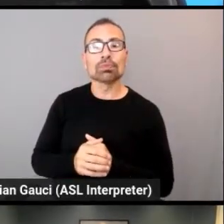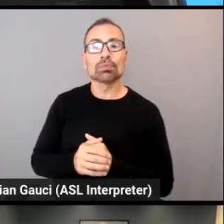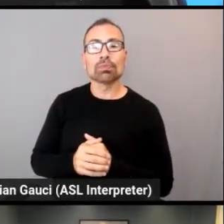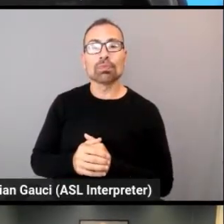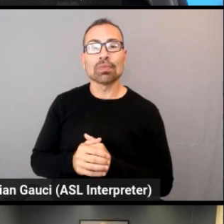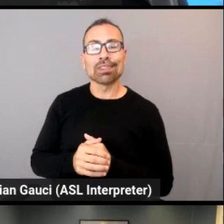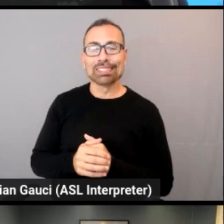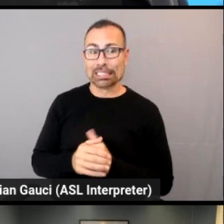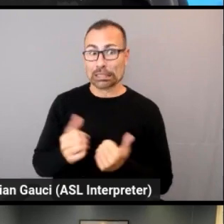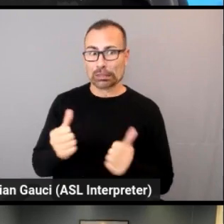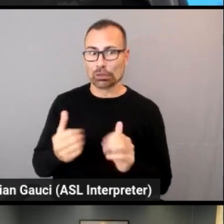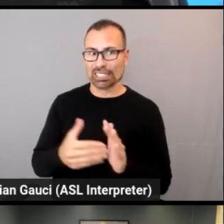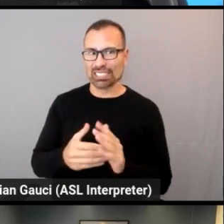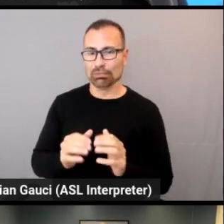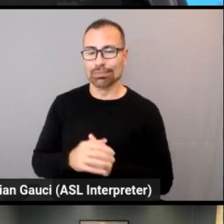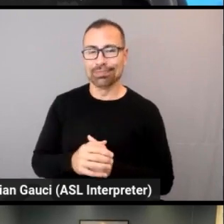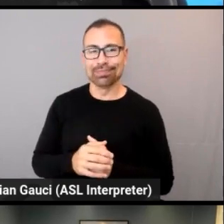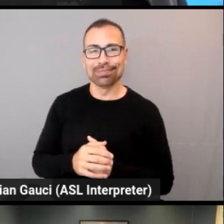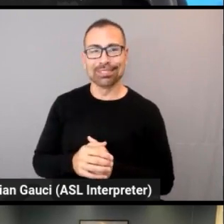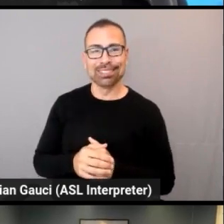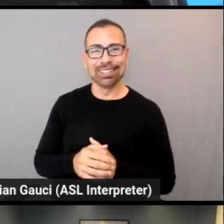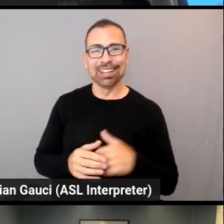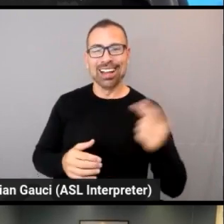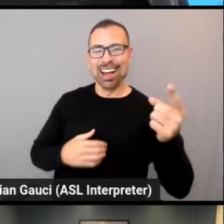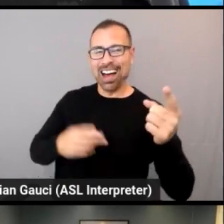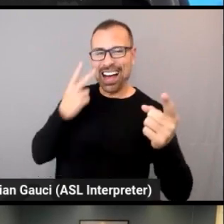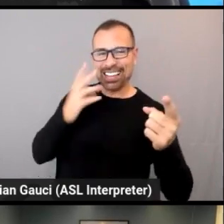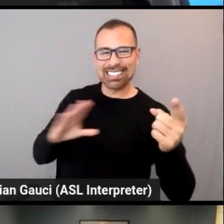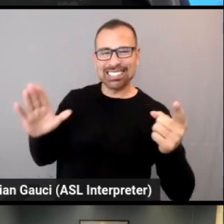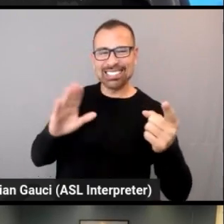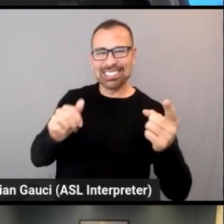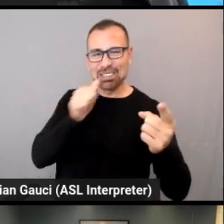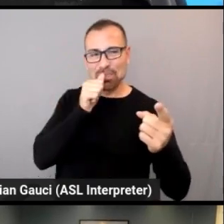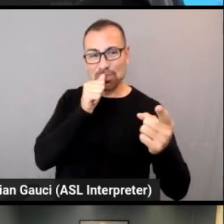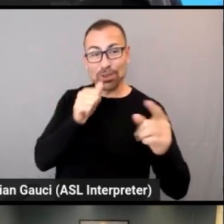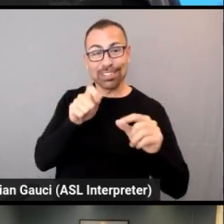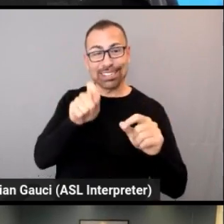let's try this again. I can see your password's a bunch of dots. So is mine.